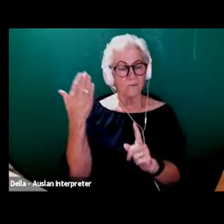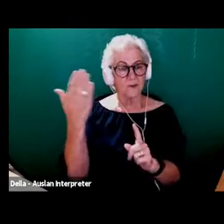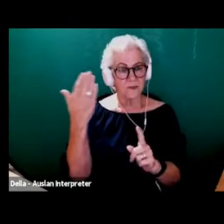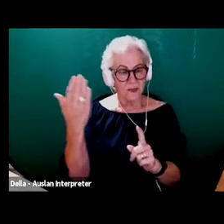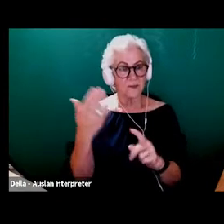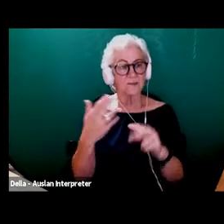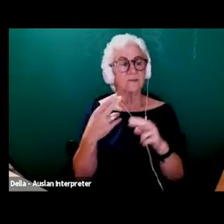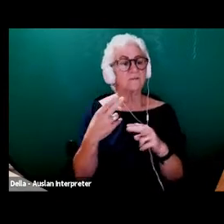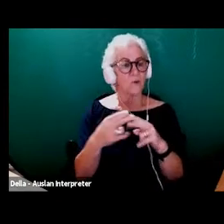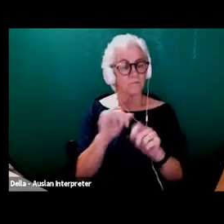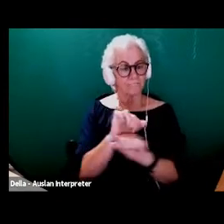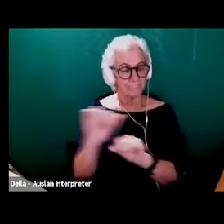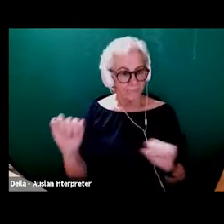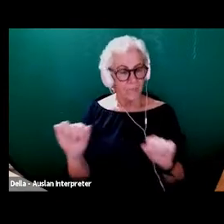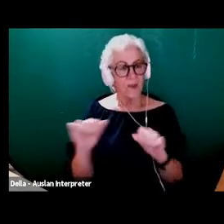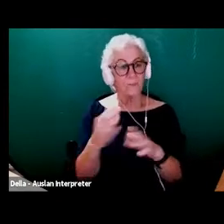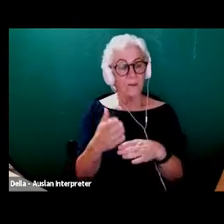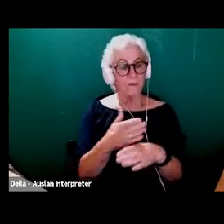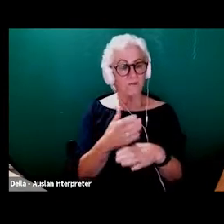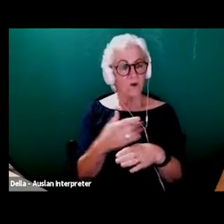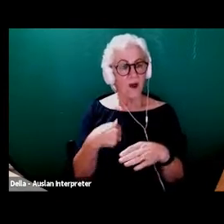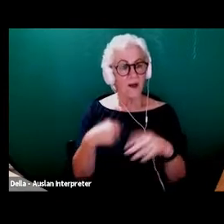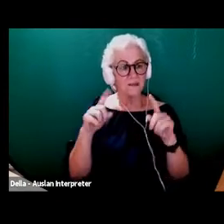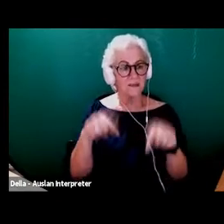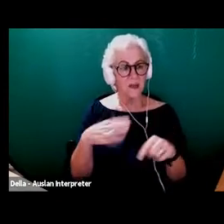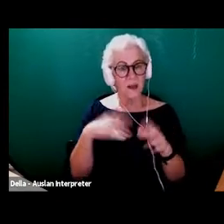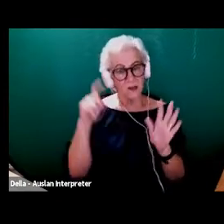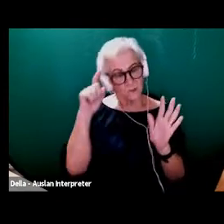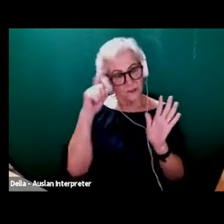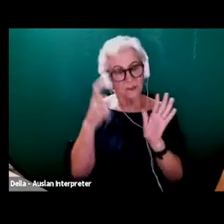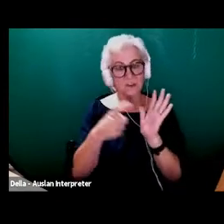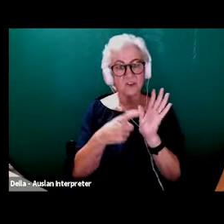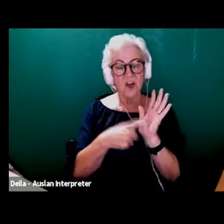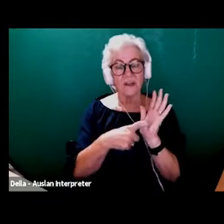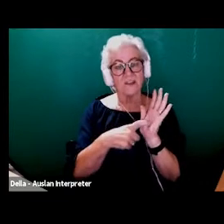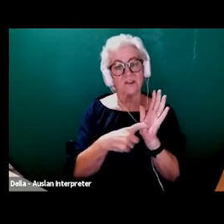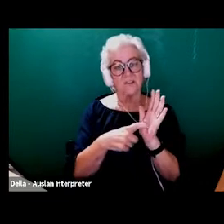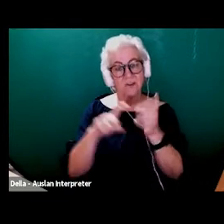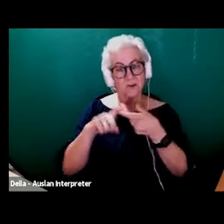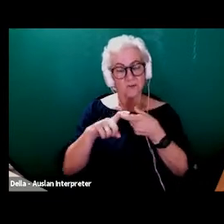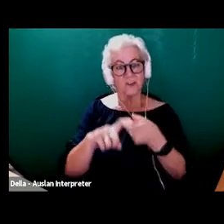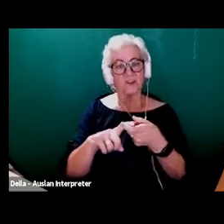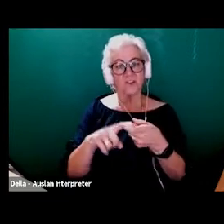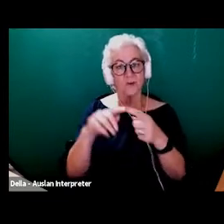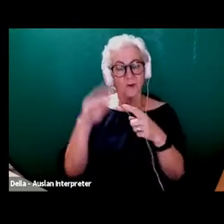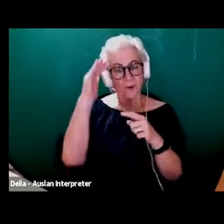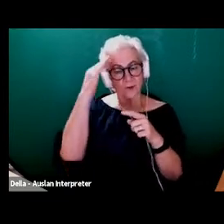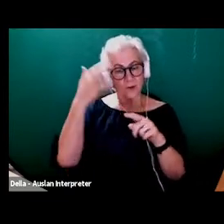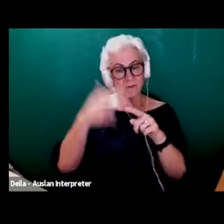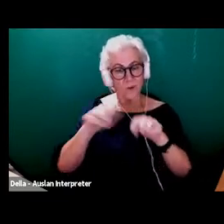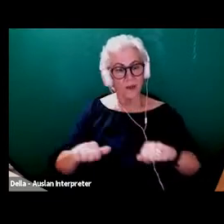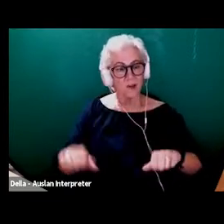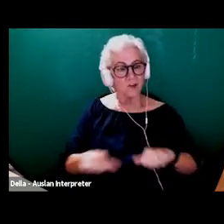work. Just before I begin, I'd like to acknowledge the traditional custodians of country throughout Australia